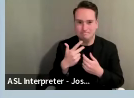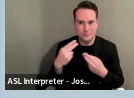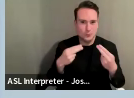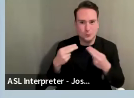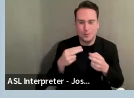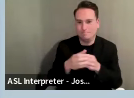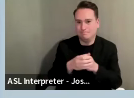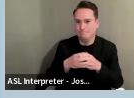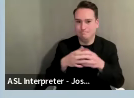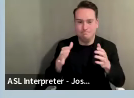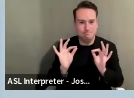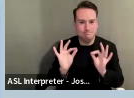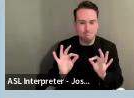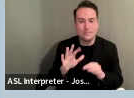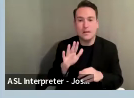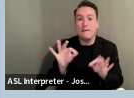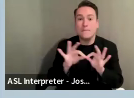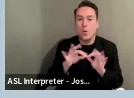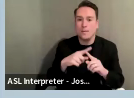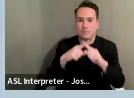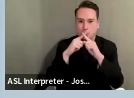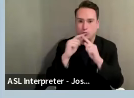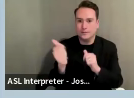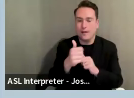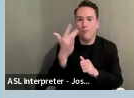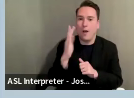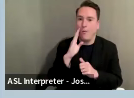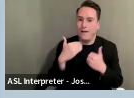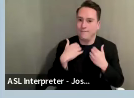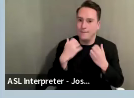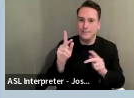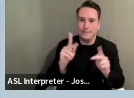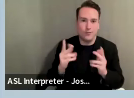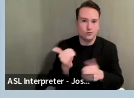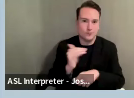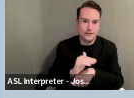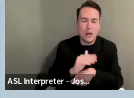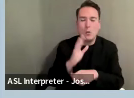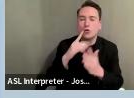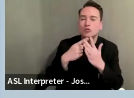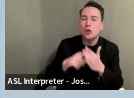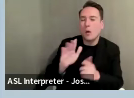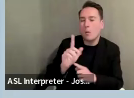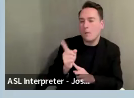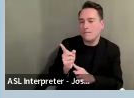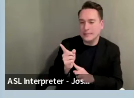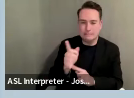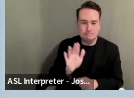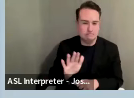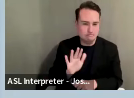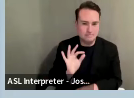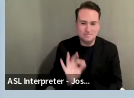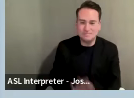your devices on mute because we do have a relatively large crowd tonight. So we'll begin in about 1 minute or so.